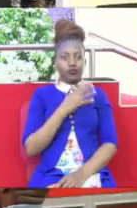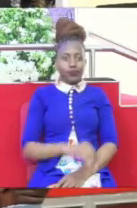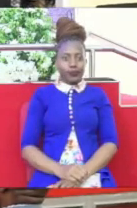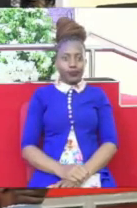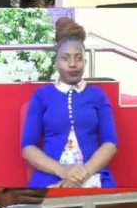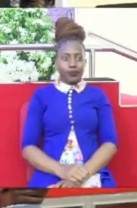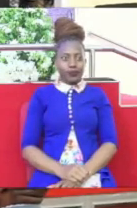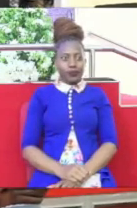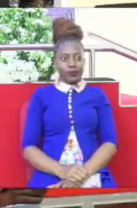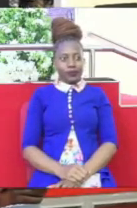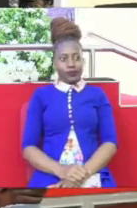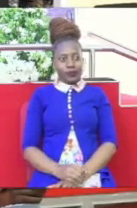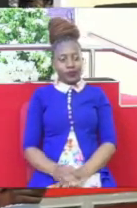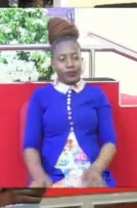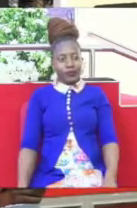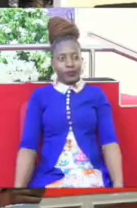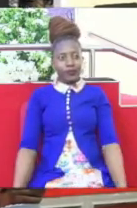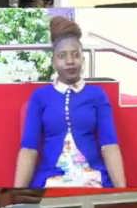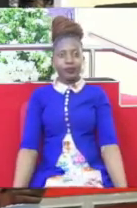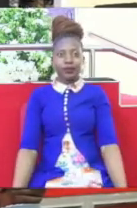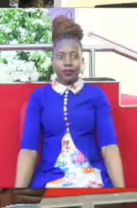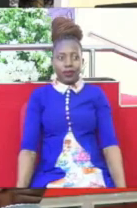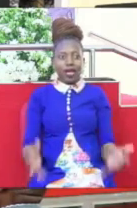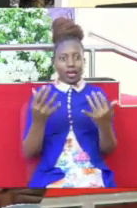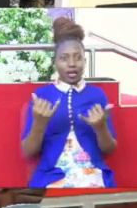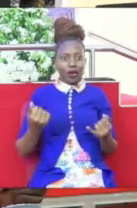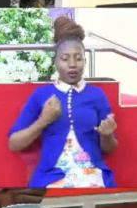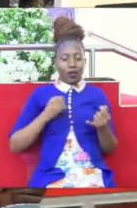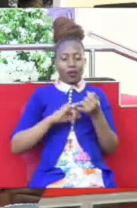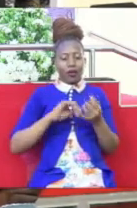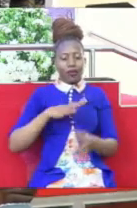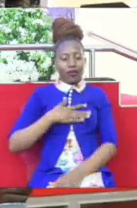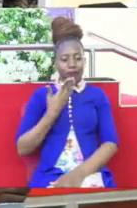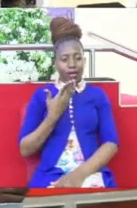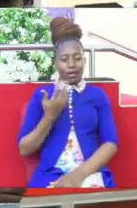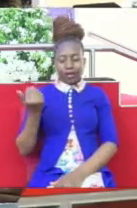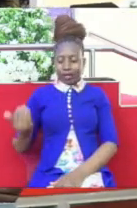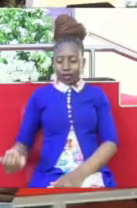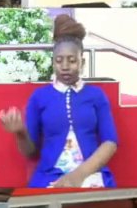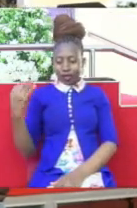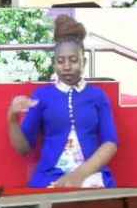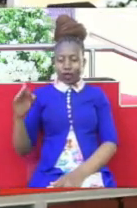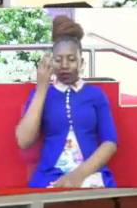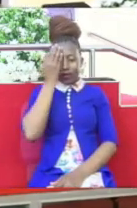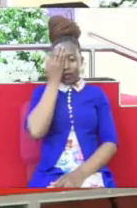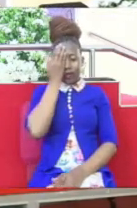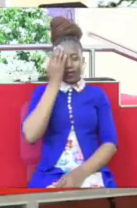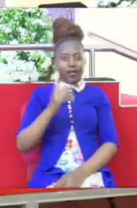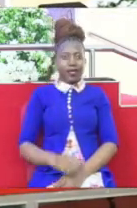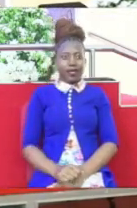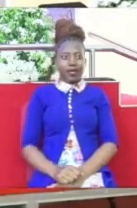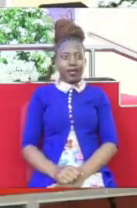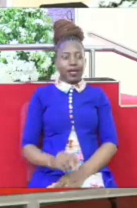a daughter, mwana, of Israel. Wa Israeli. In fact, before we came to live here, kabla ya kuja